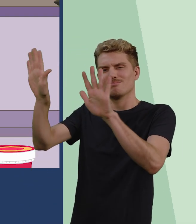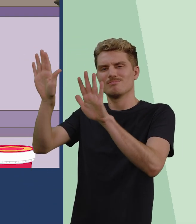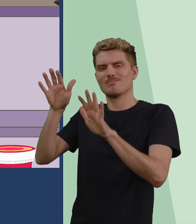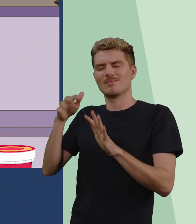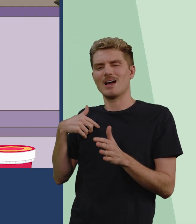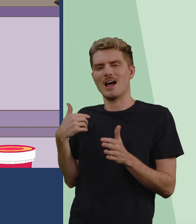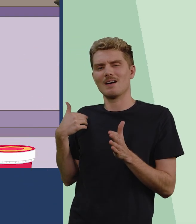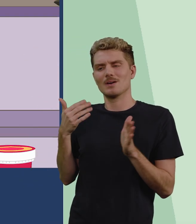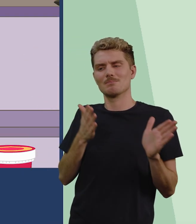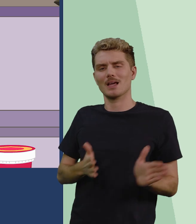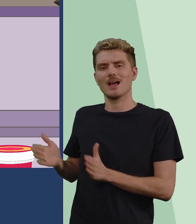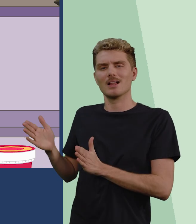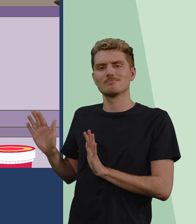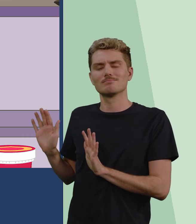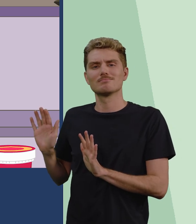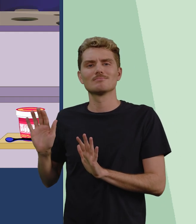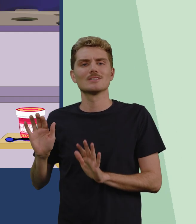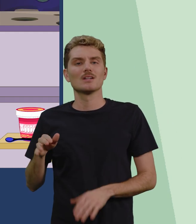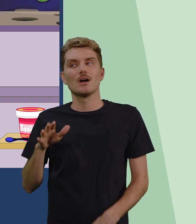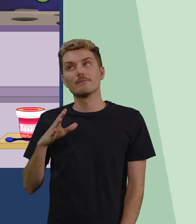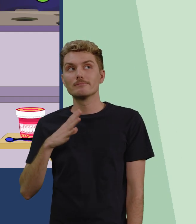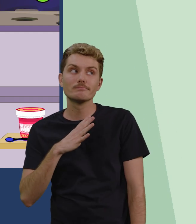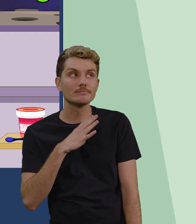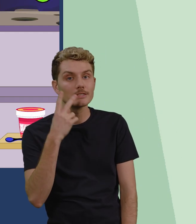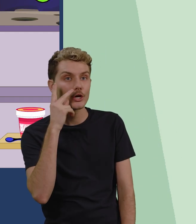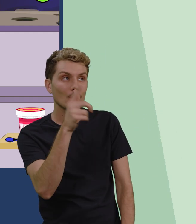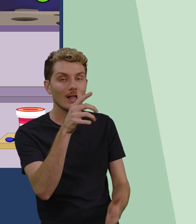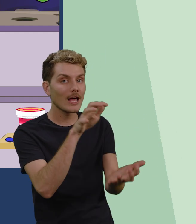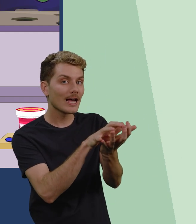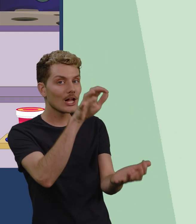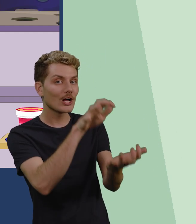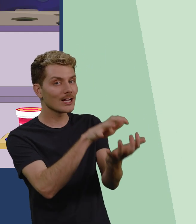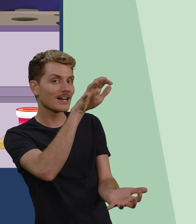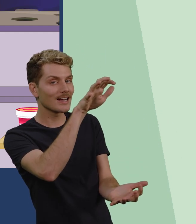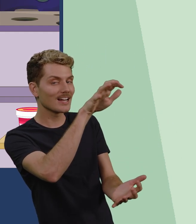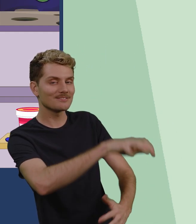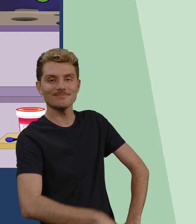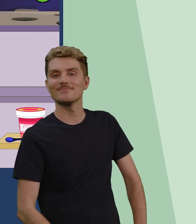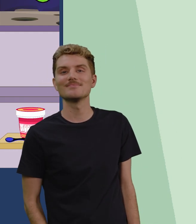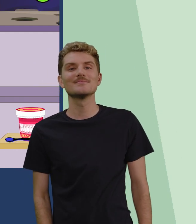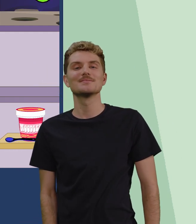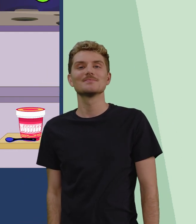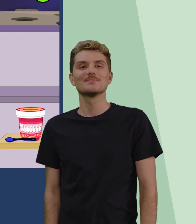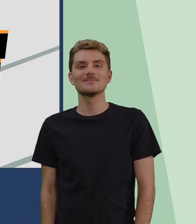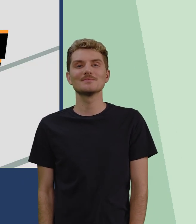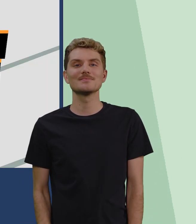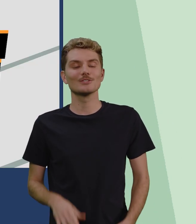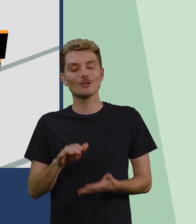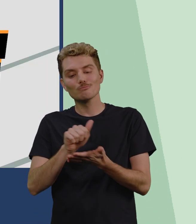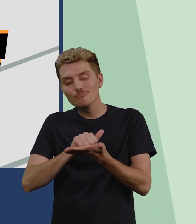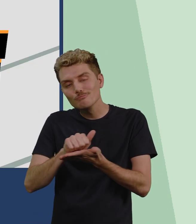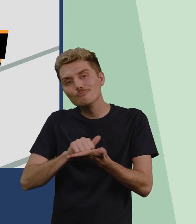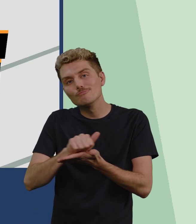Zoom without me. I have plans. Okay, see you later, alligator.